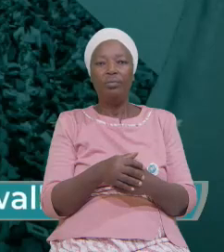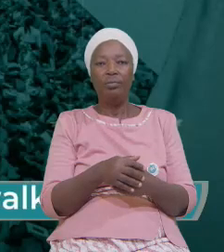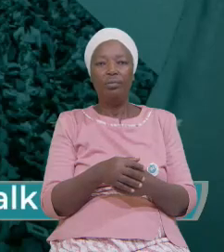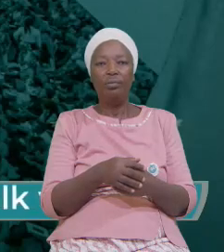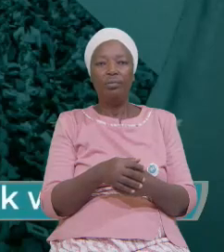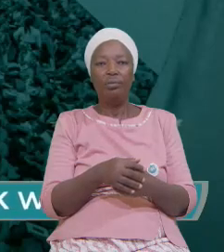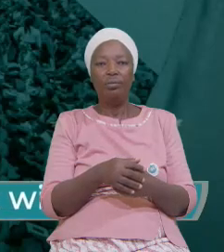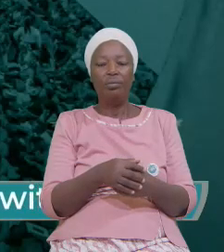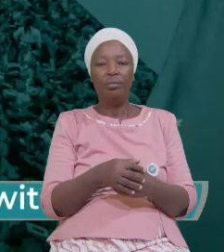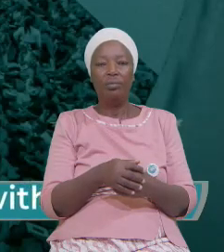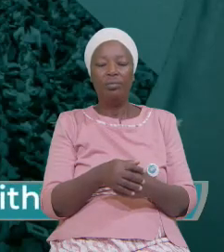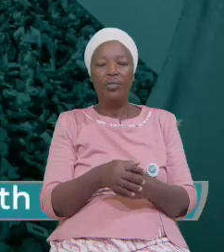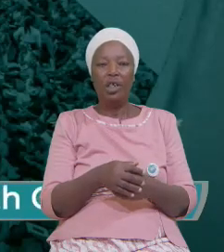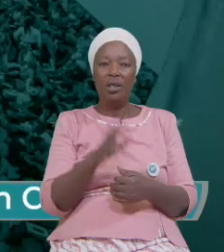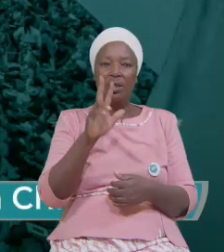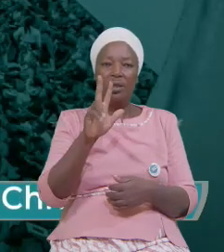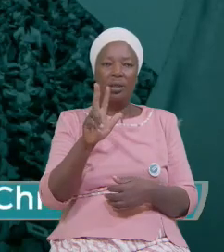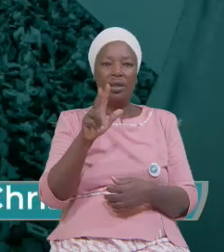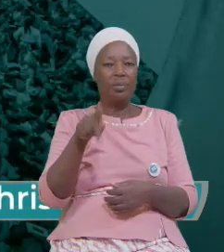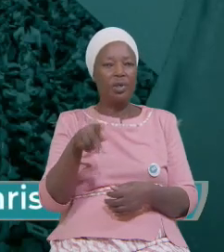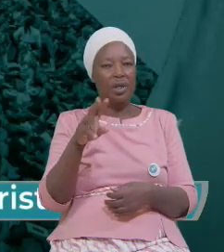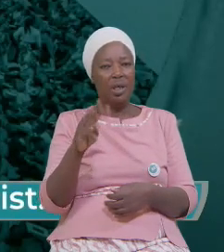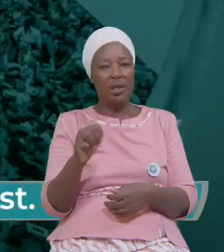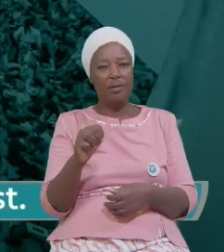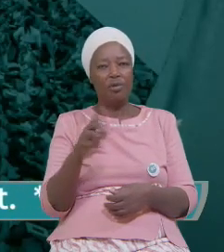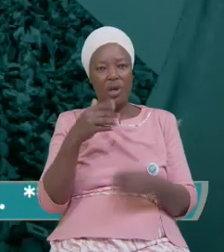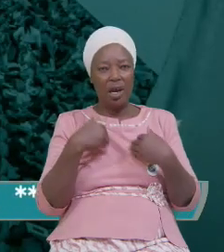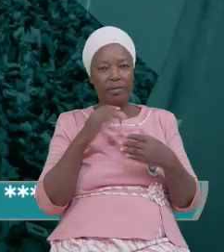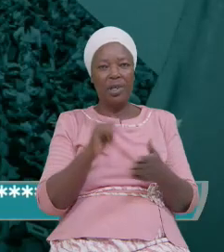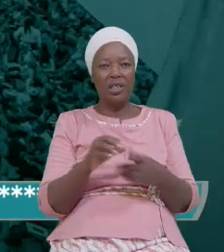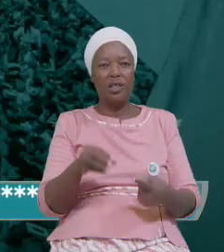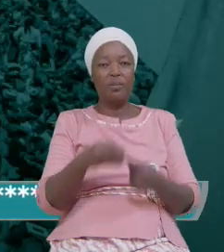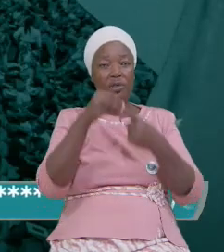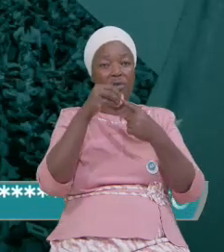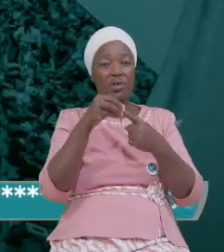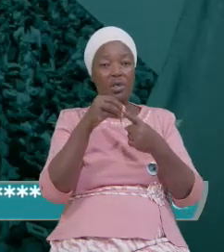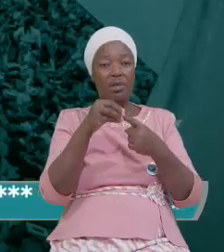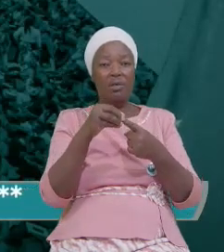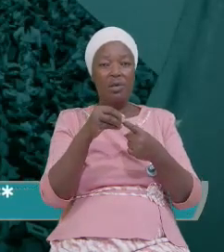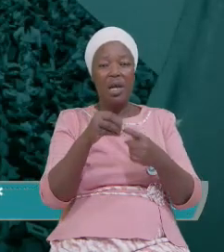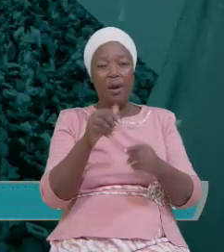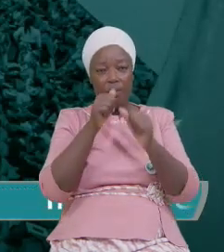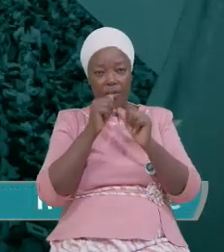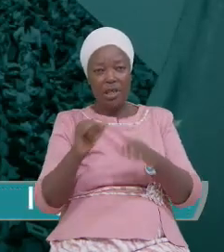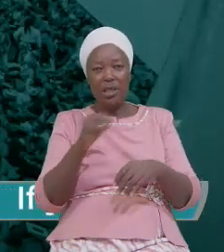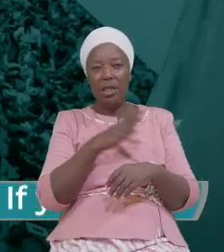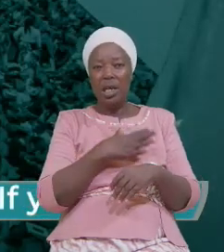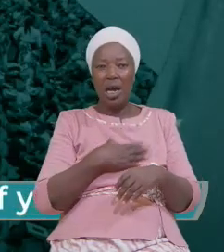3 o'clock. You have special package waiting for you. And special